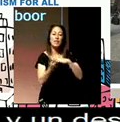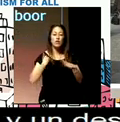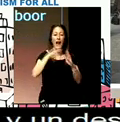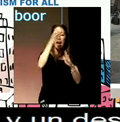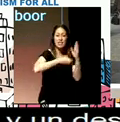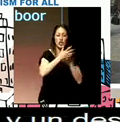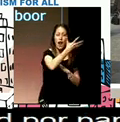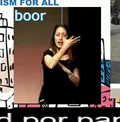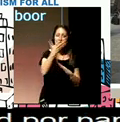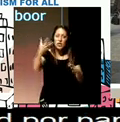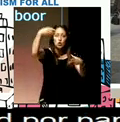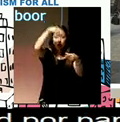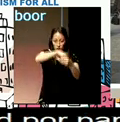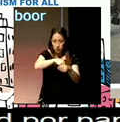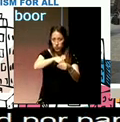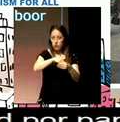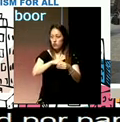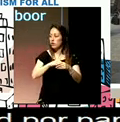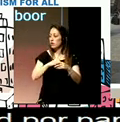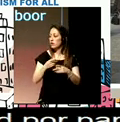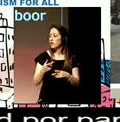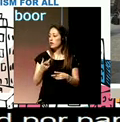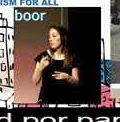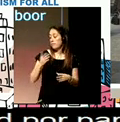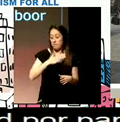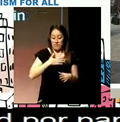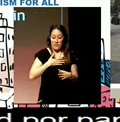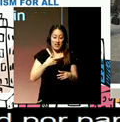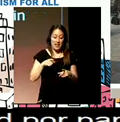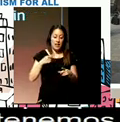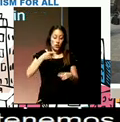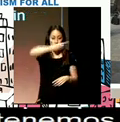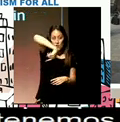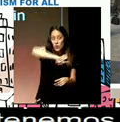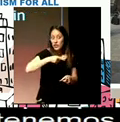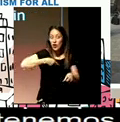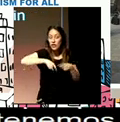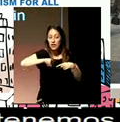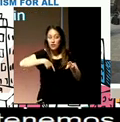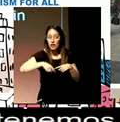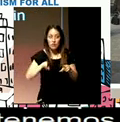see the metro in Madrid, which has been made accessible.